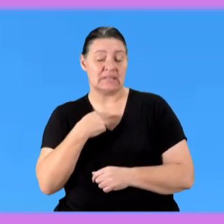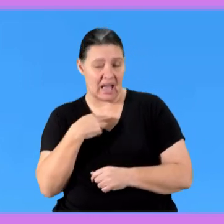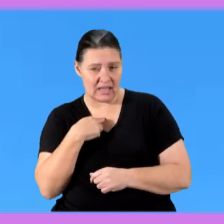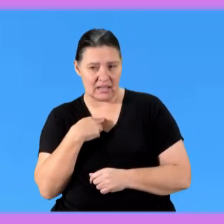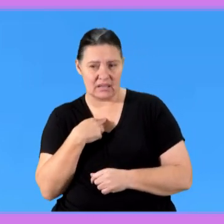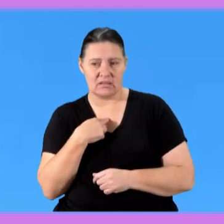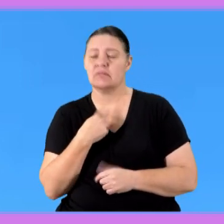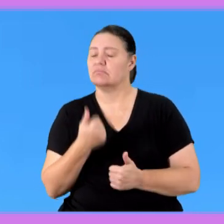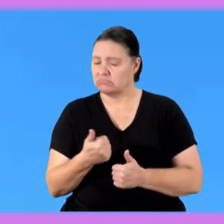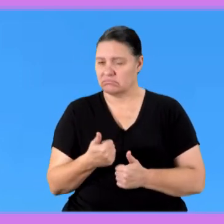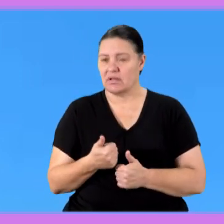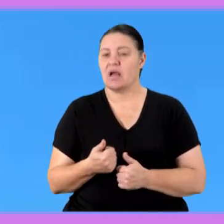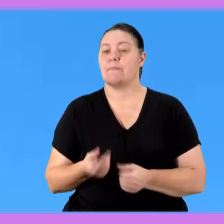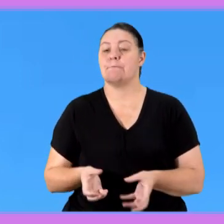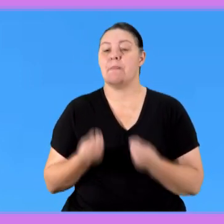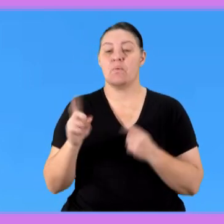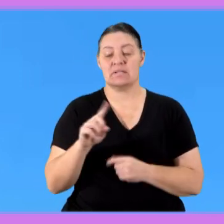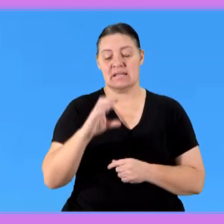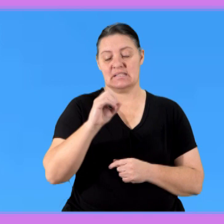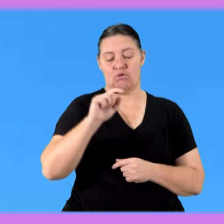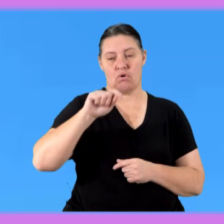stuck, right, this will give us